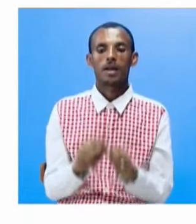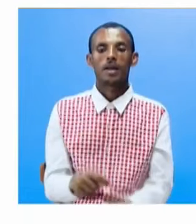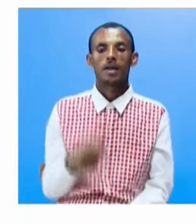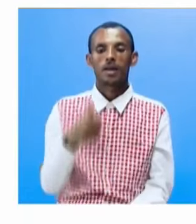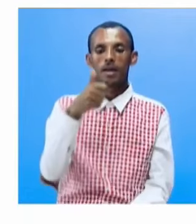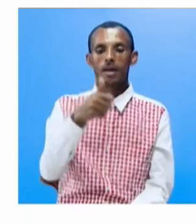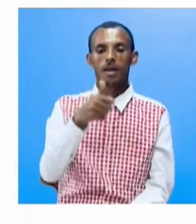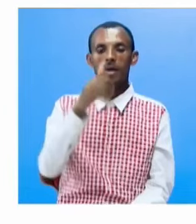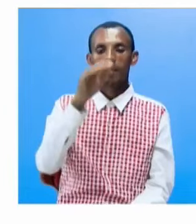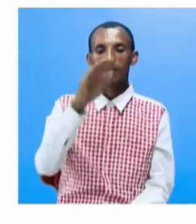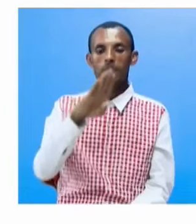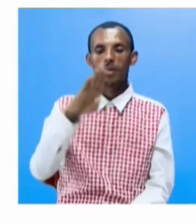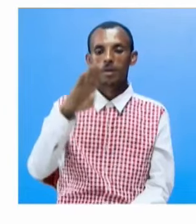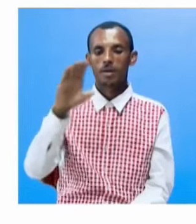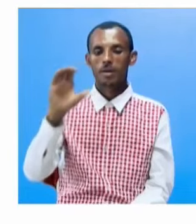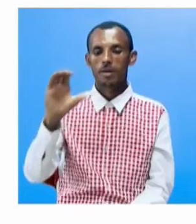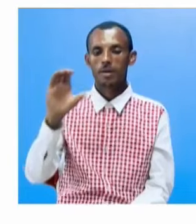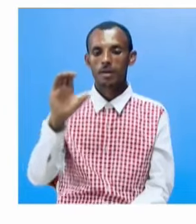ABC